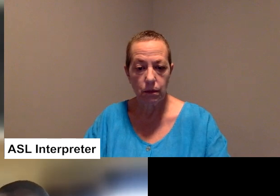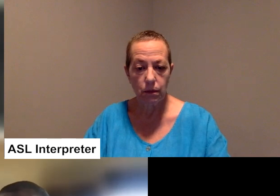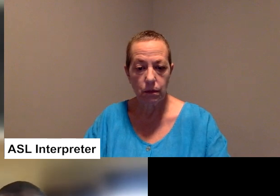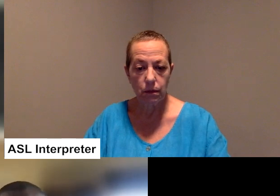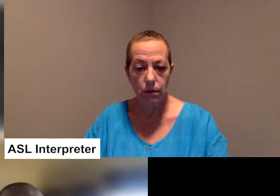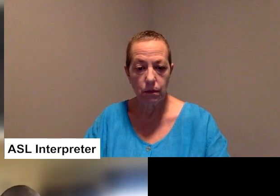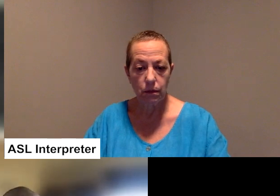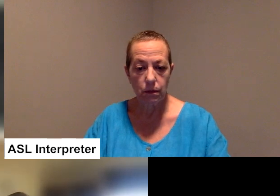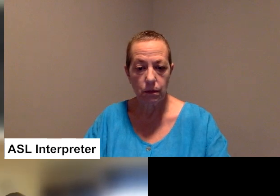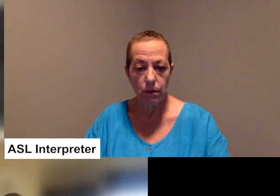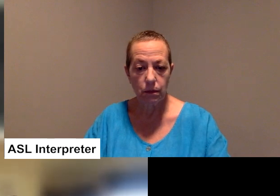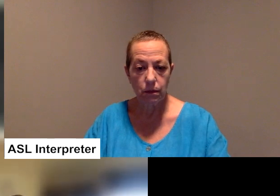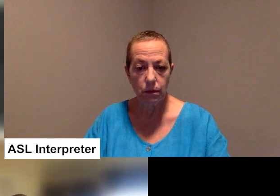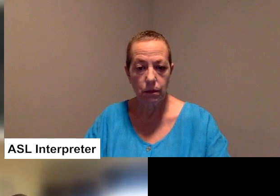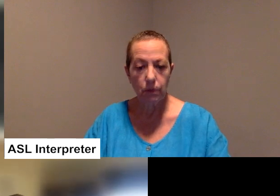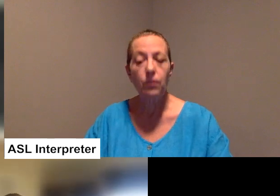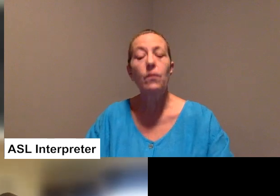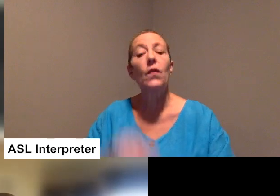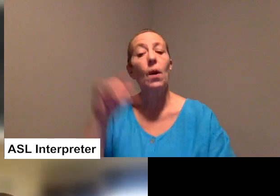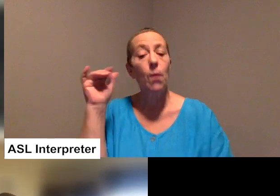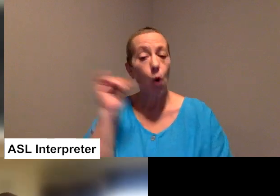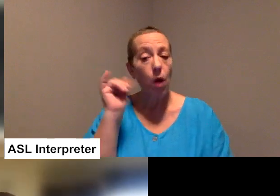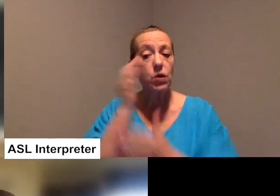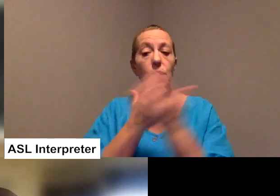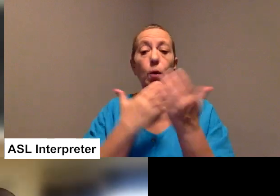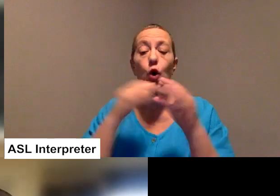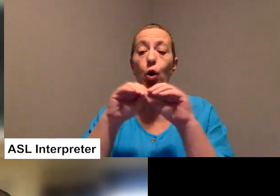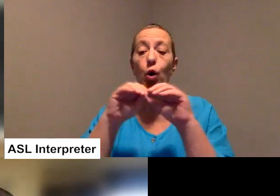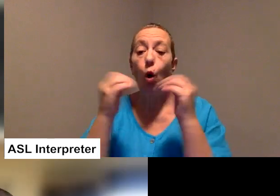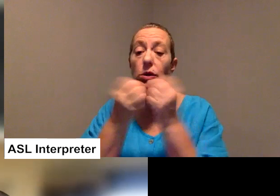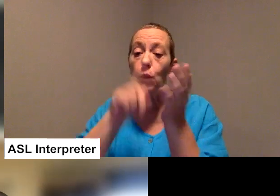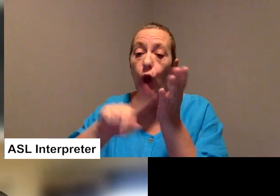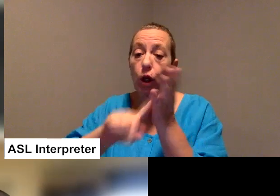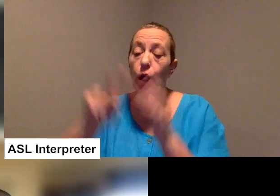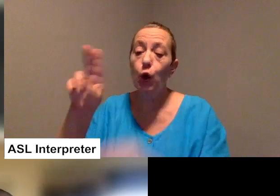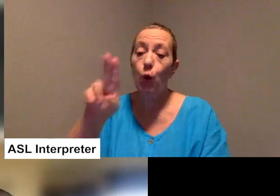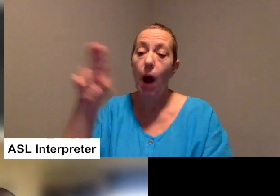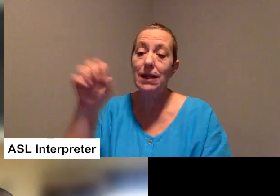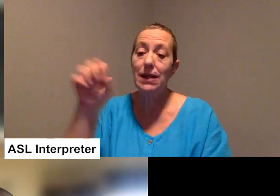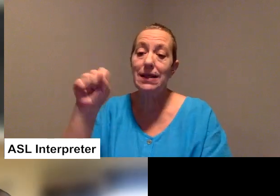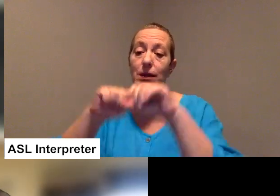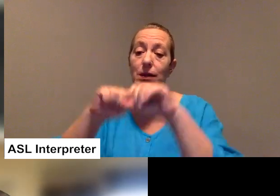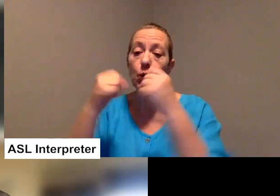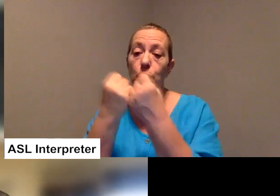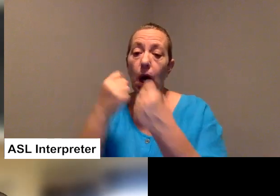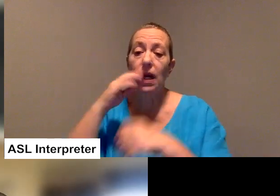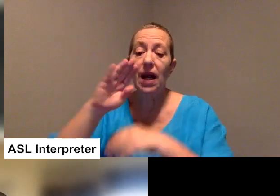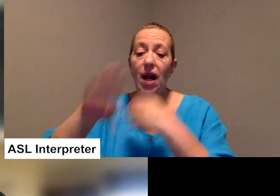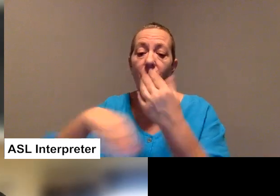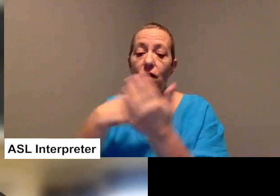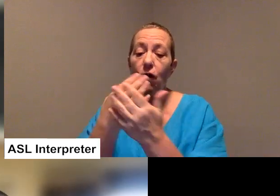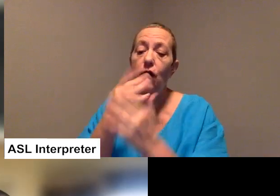more. Also, some good organizations to look into our United States Society for Augmentative and